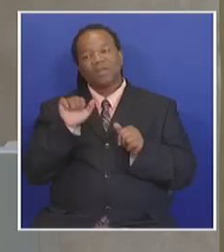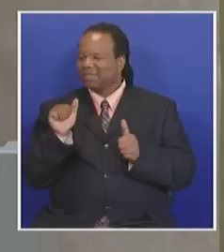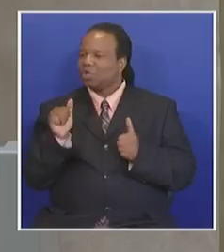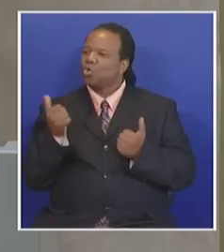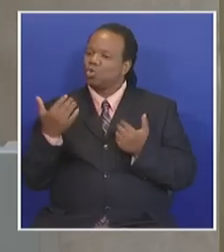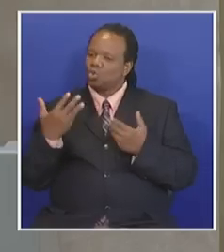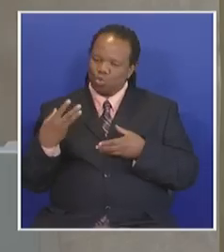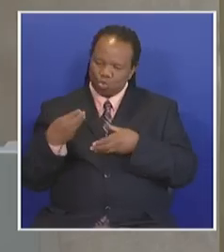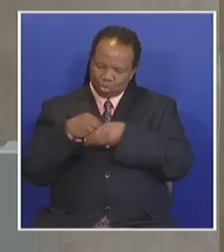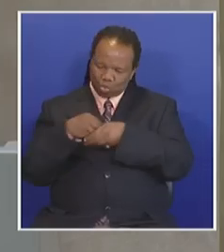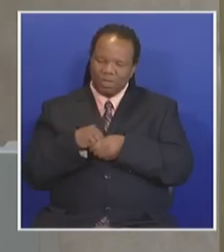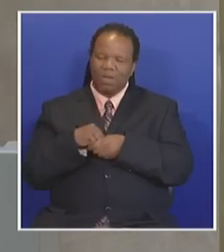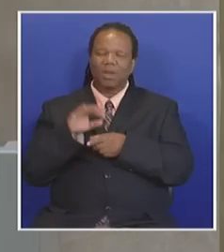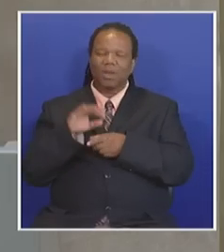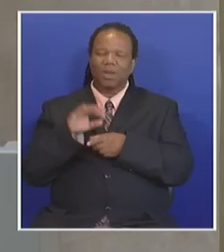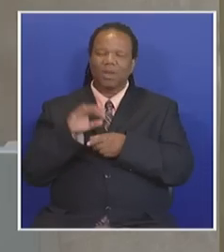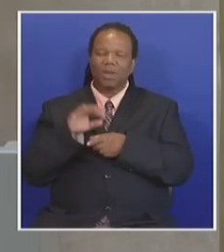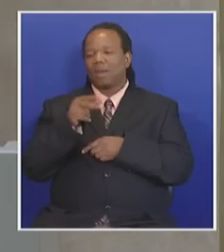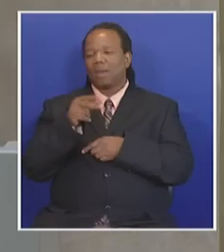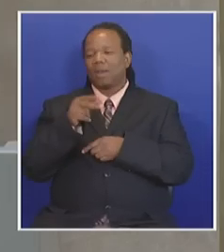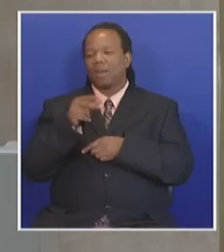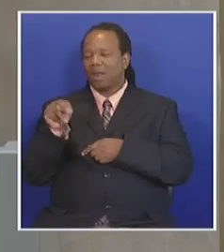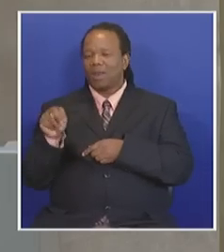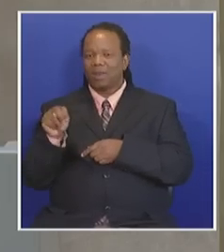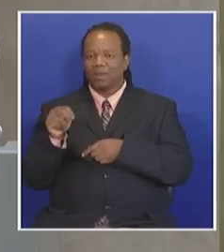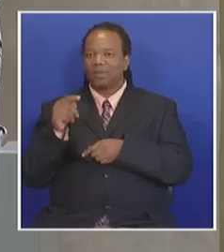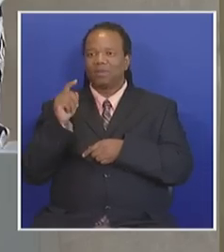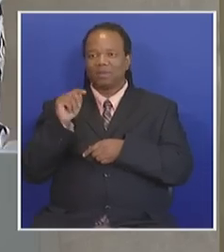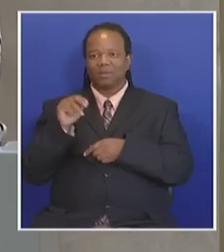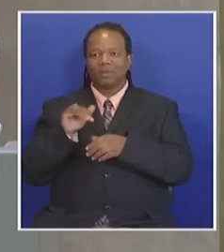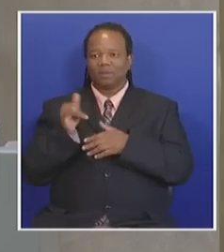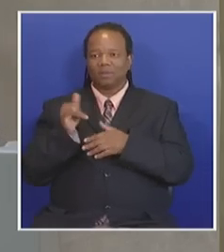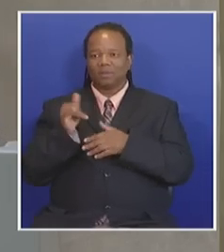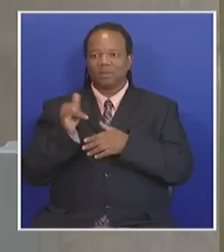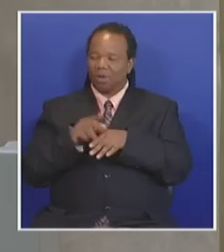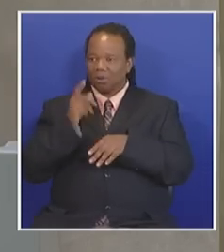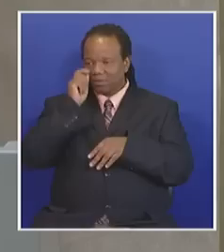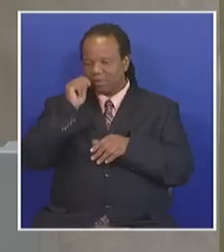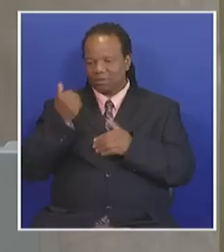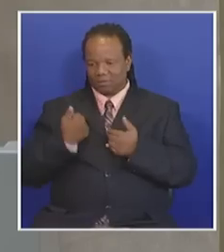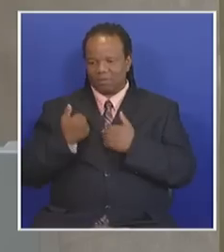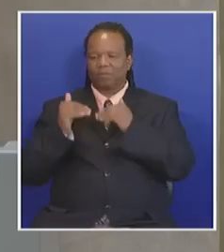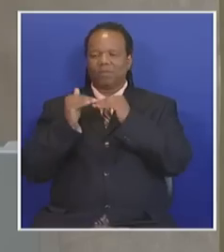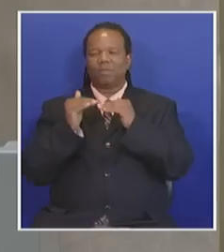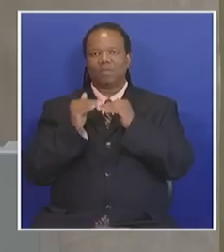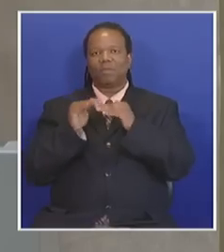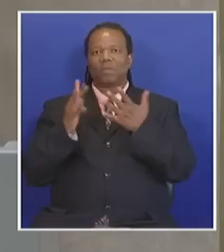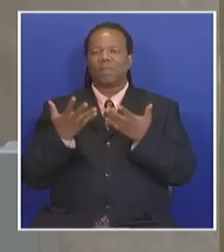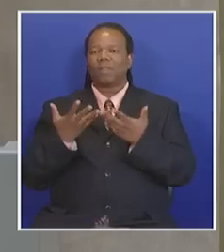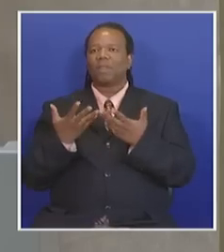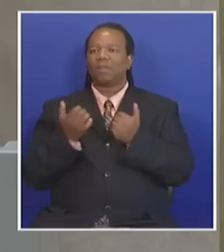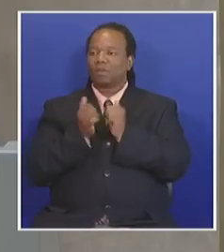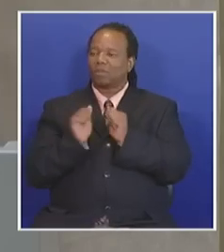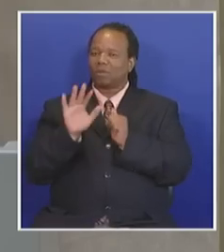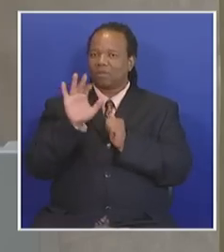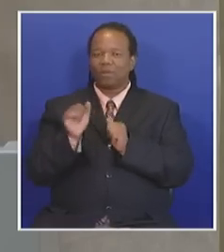non-racial, non-sexist and democratic South Africa. Honourable Chair, all the before mentioned is prevalent in the